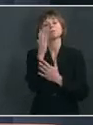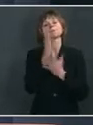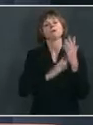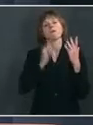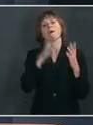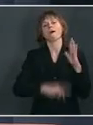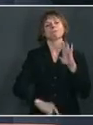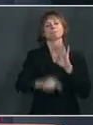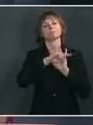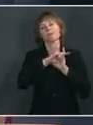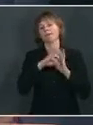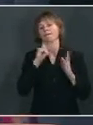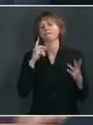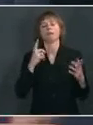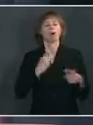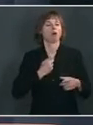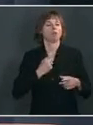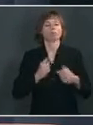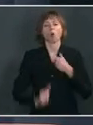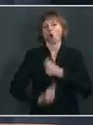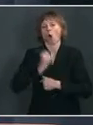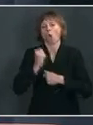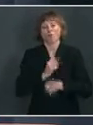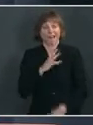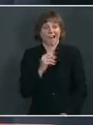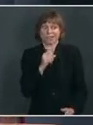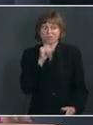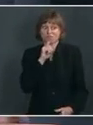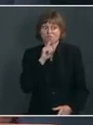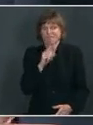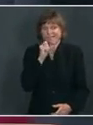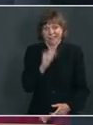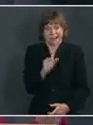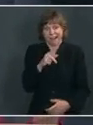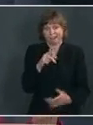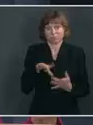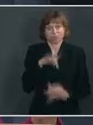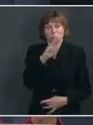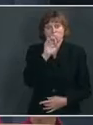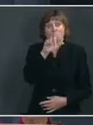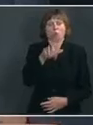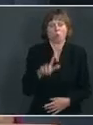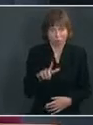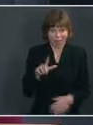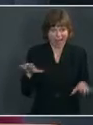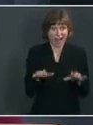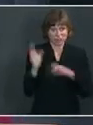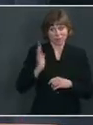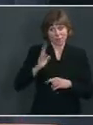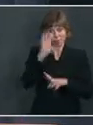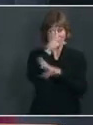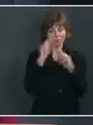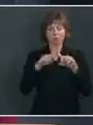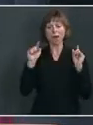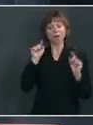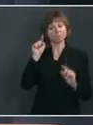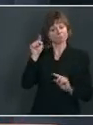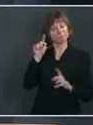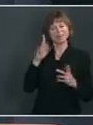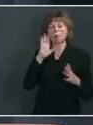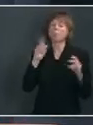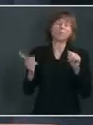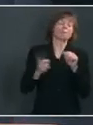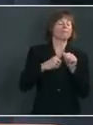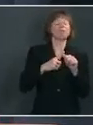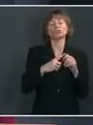detrimental, harmful, and at times immoral policies and actions of the prior administration. But he's the first to tell you, as he said many